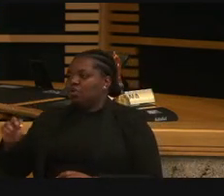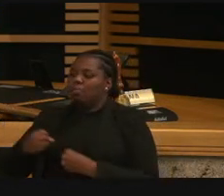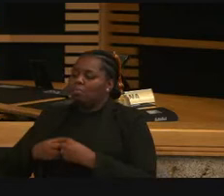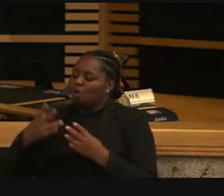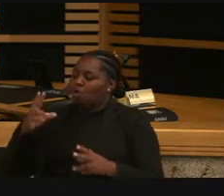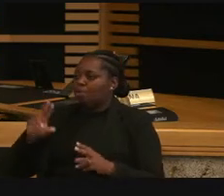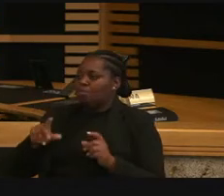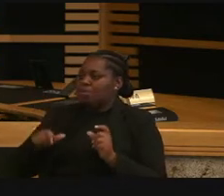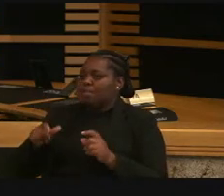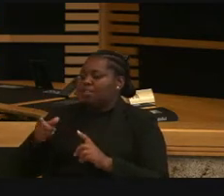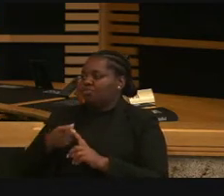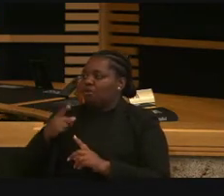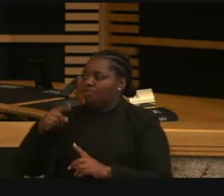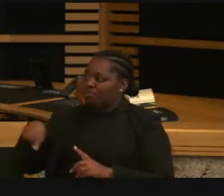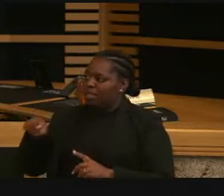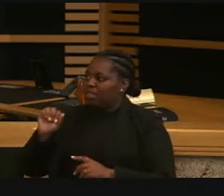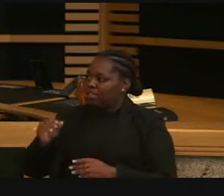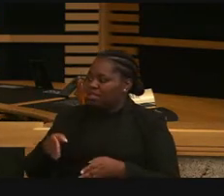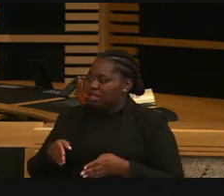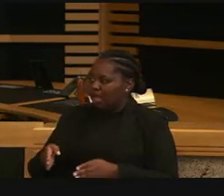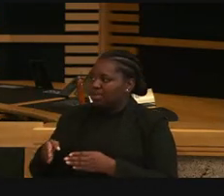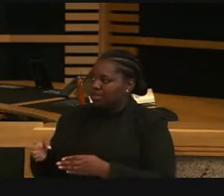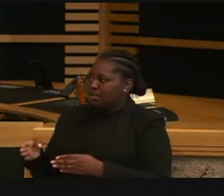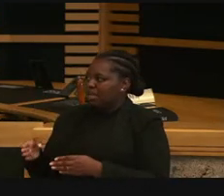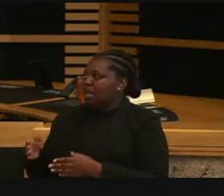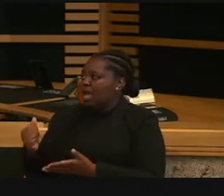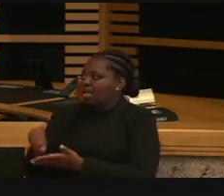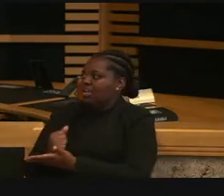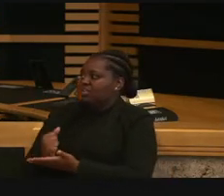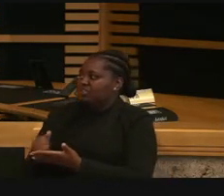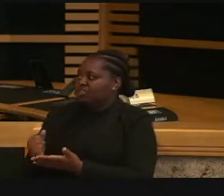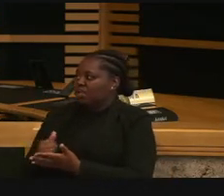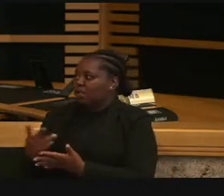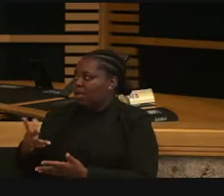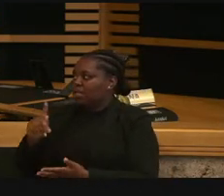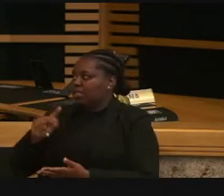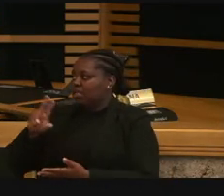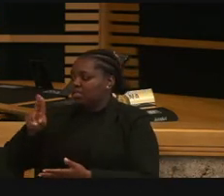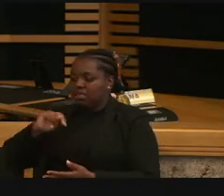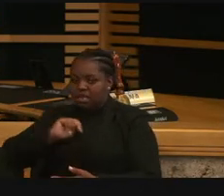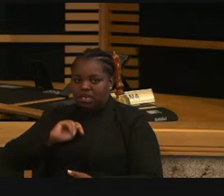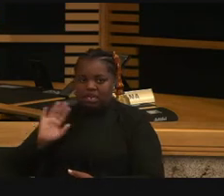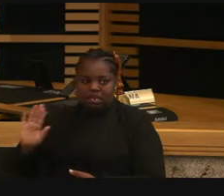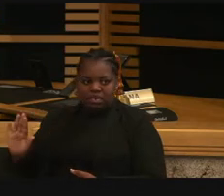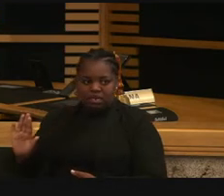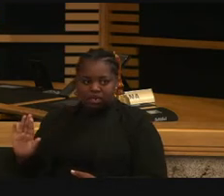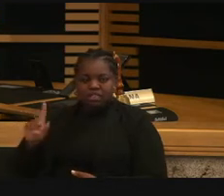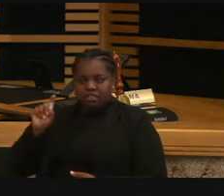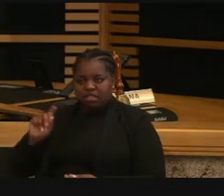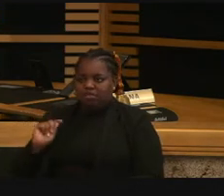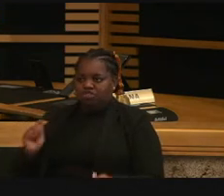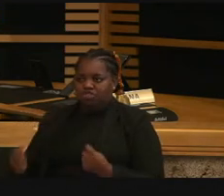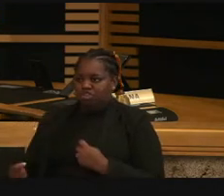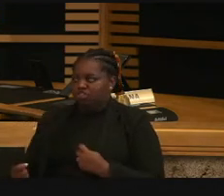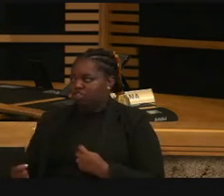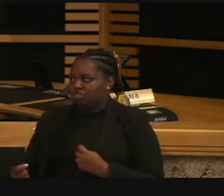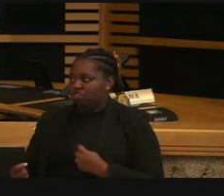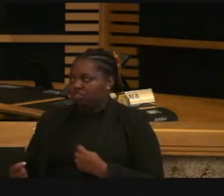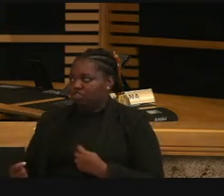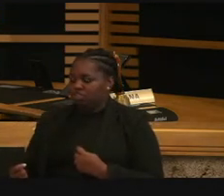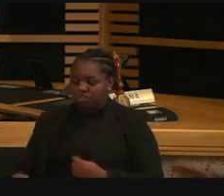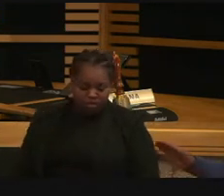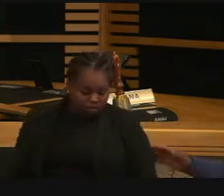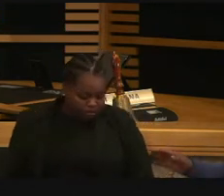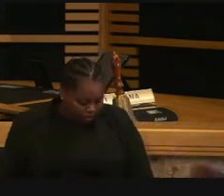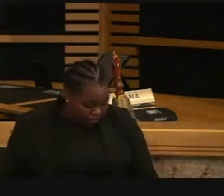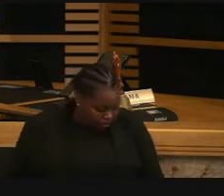people in the Alfred Nzo, their cars are registered in KZN. They must change that. But